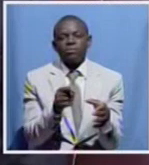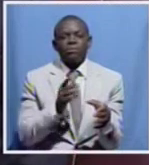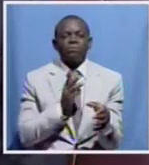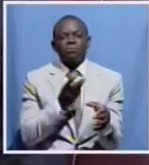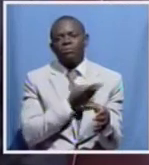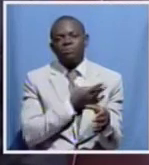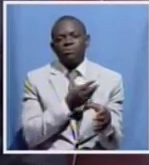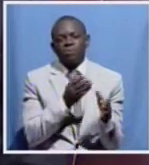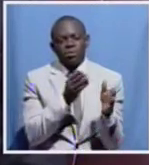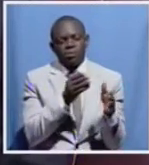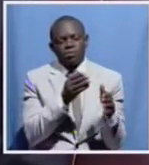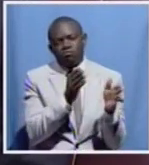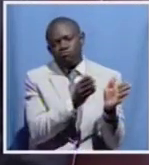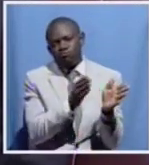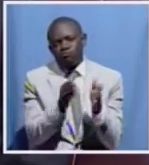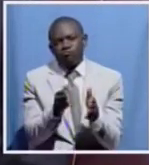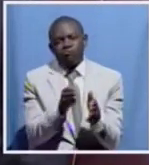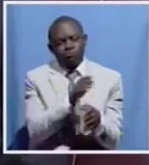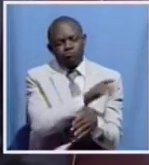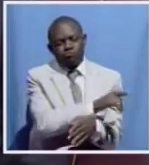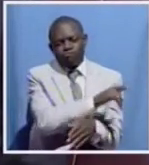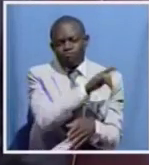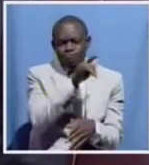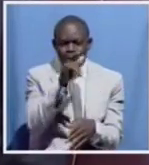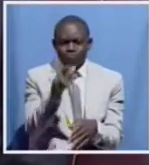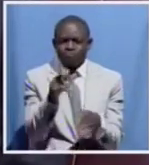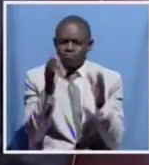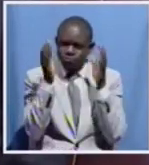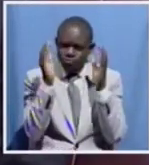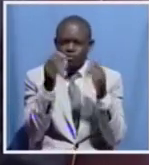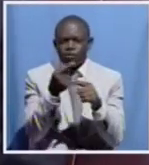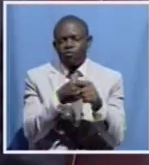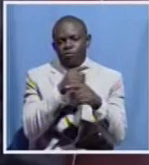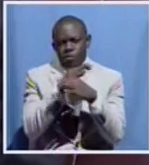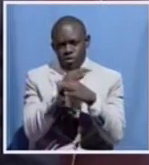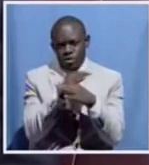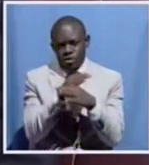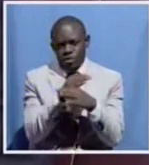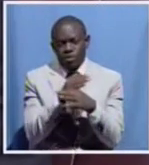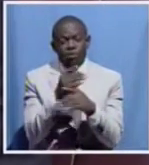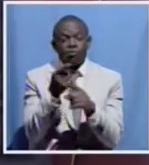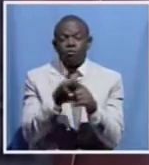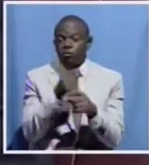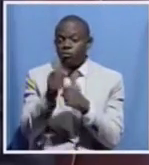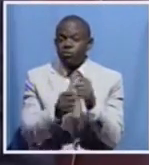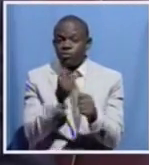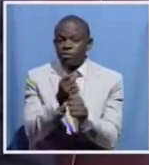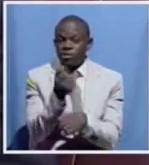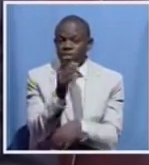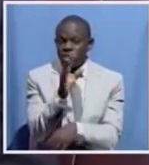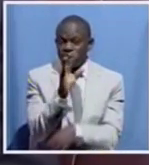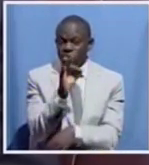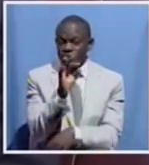a trip, which was pretty high level. Remember, from 1989, it's almost about 31